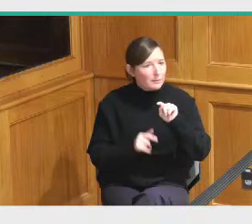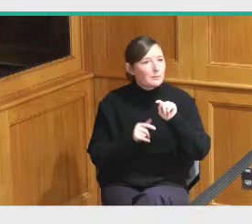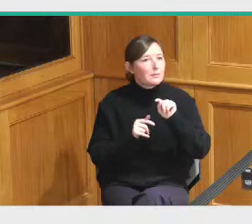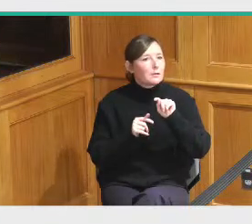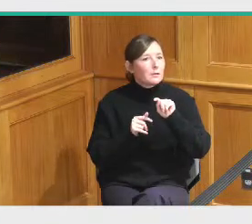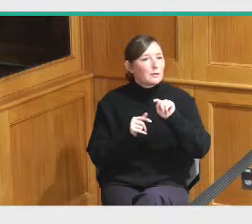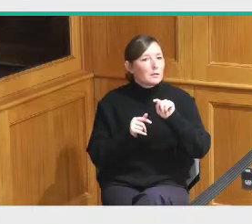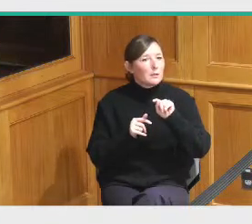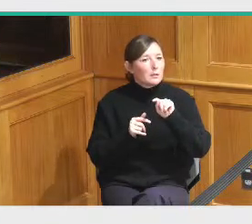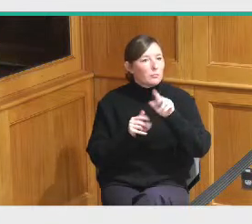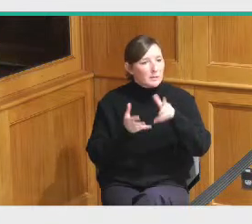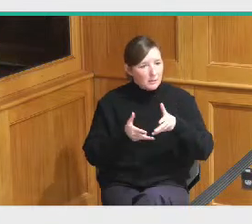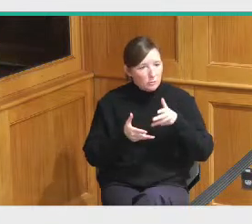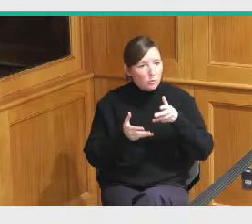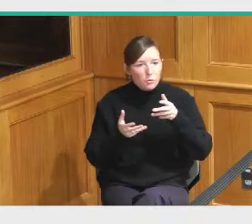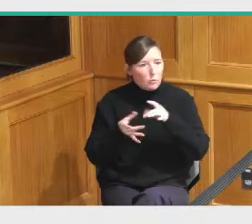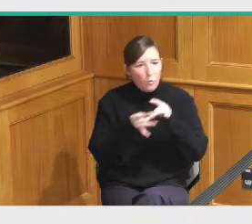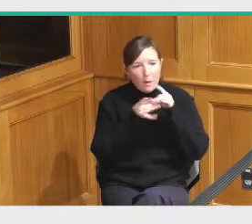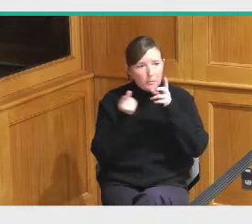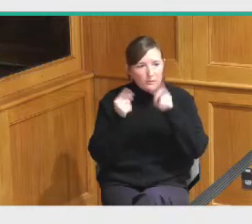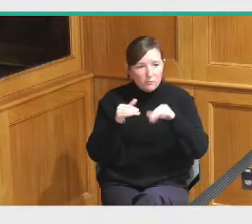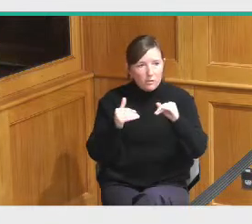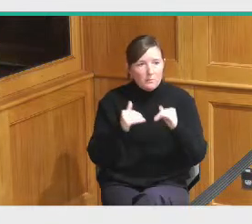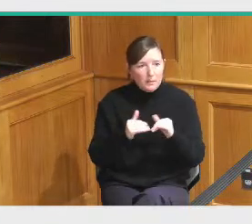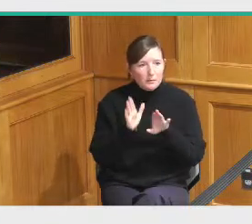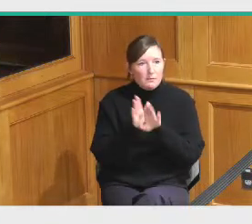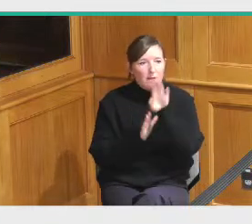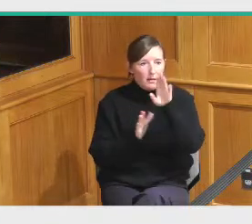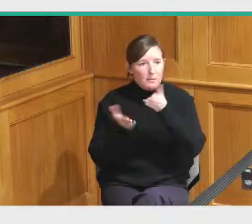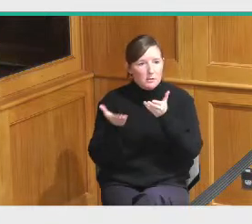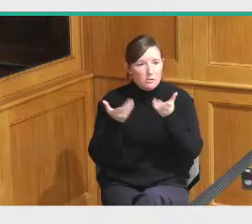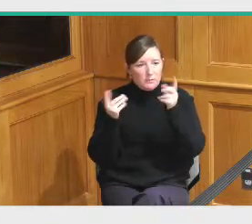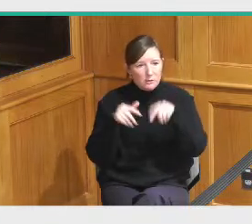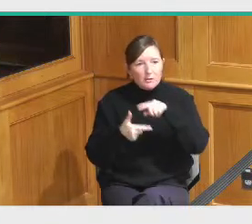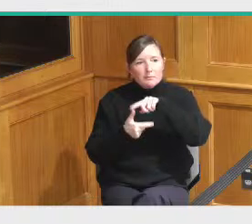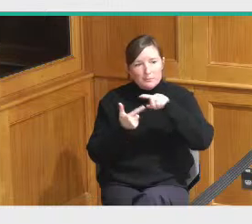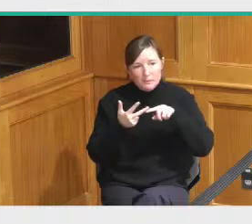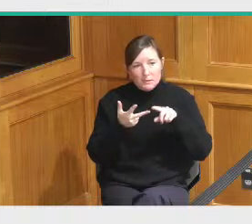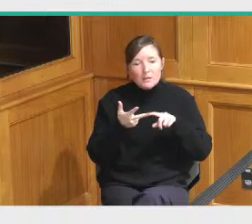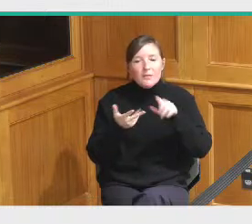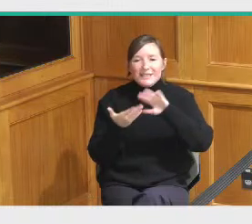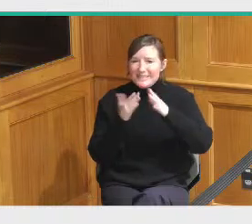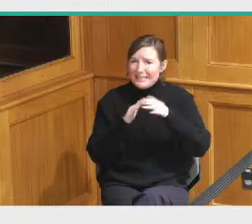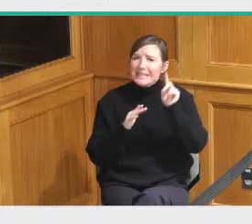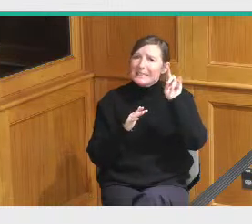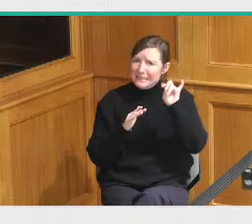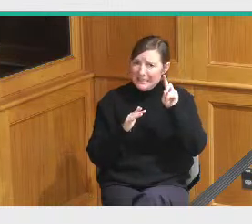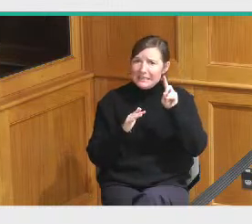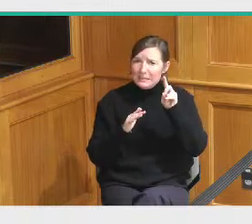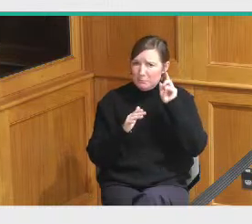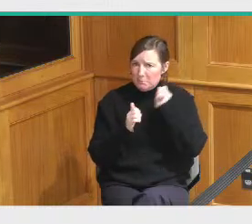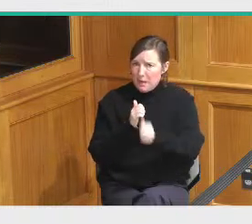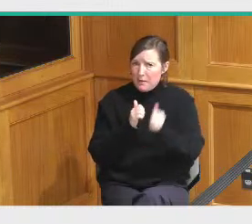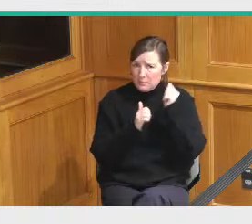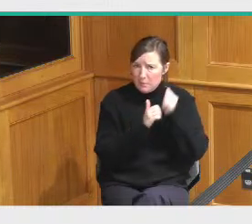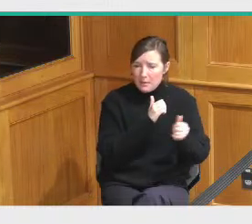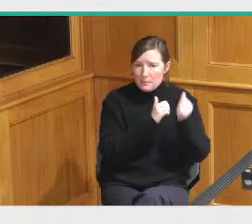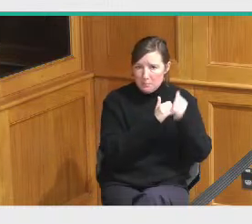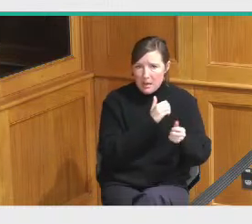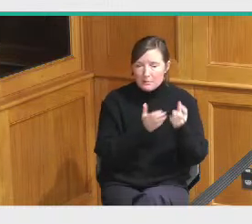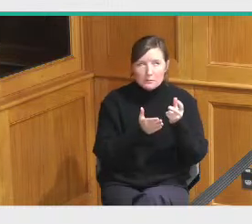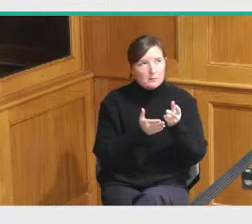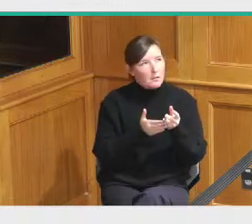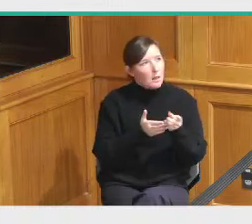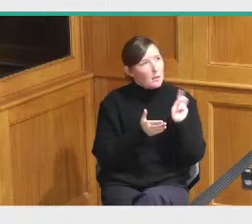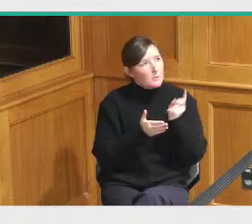agreement. I believe the city passed these or took action on all of them a week and a half ago,